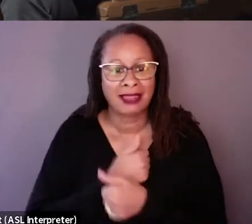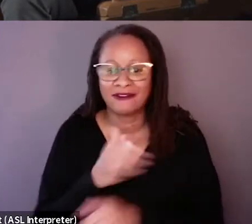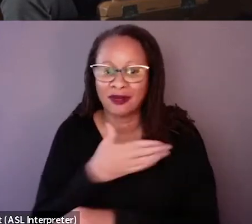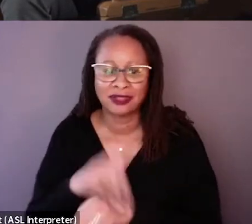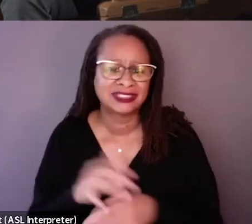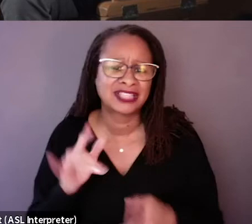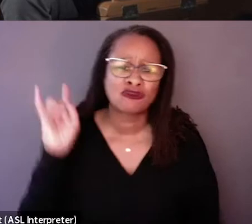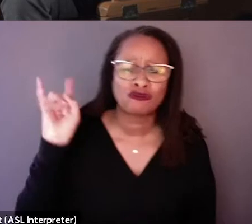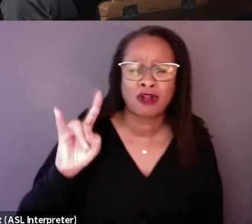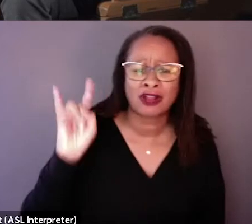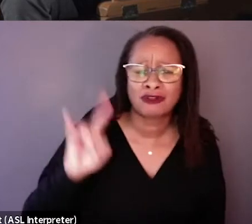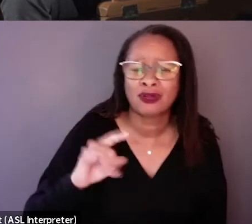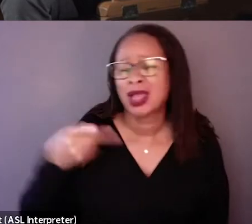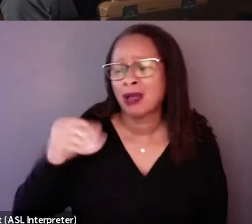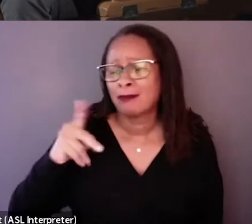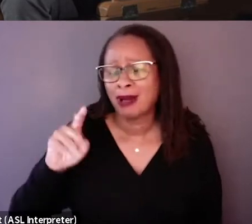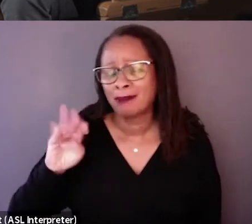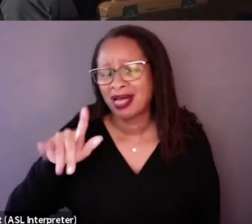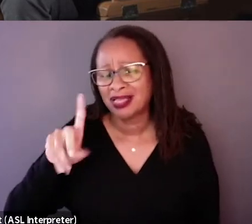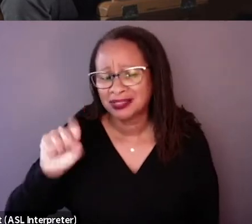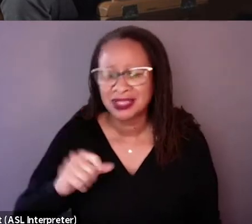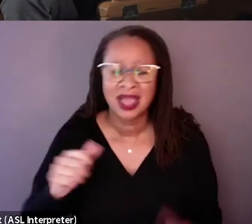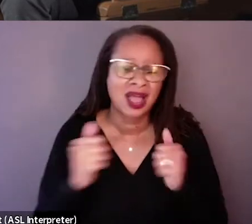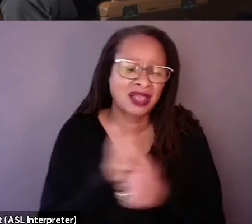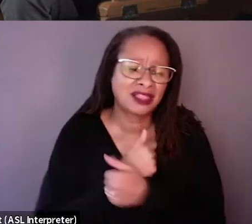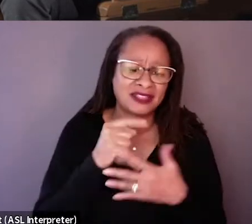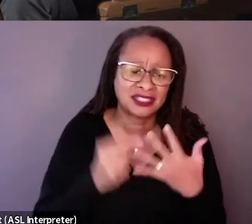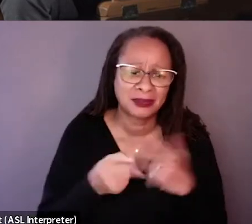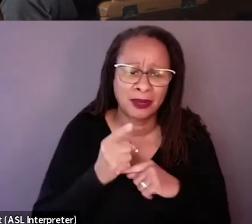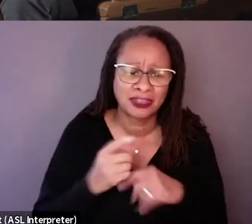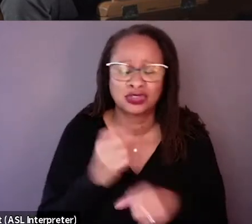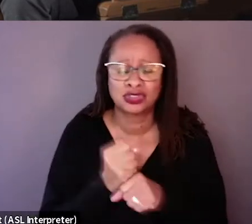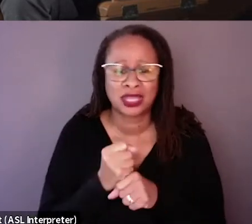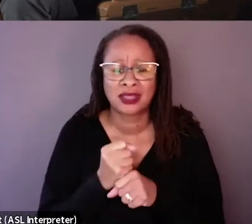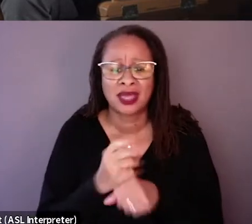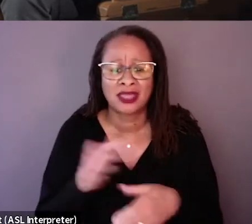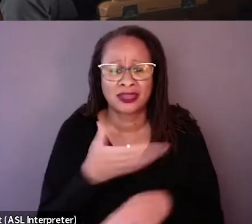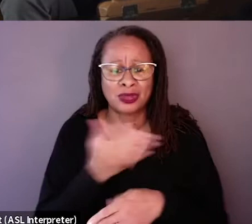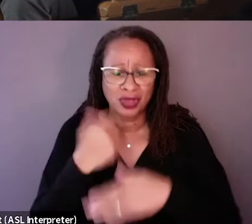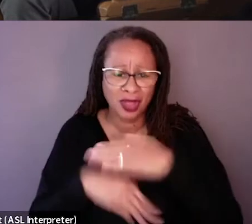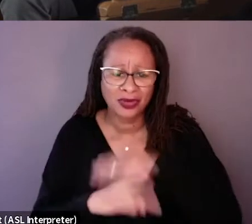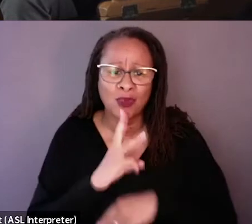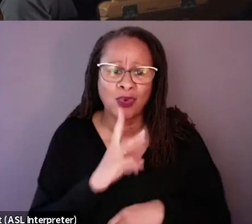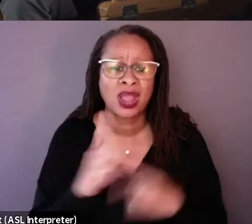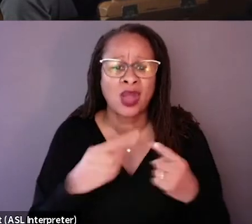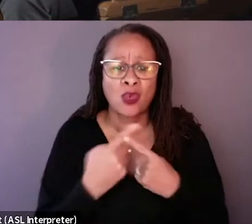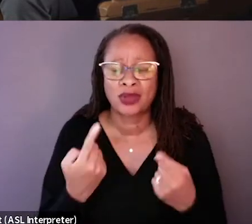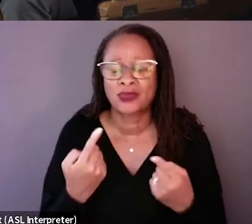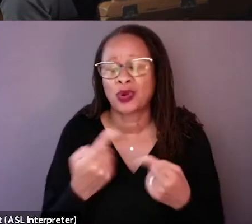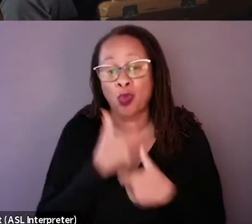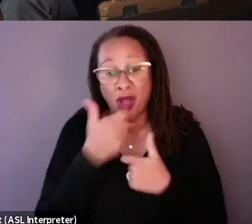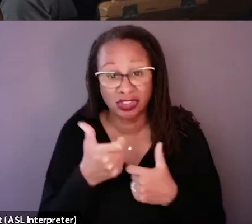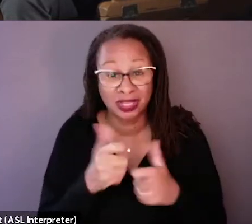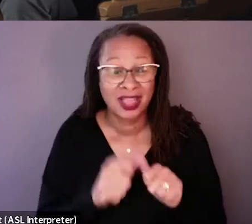and roll, pop ballads. I love the detail moment where you take the music underwater when we're watching a volcano explode underwater and you like make